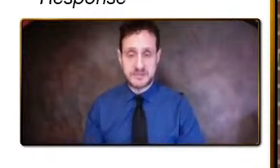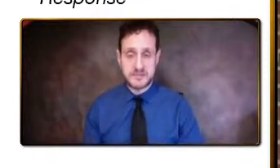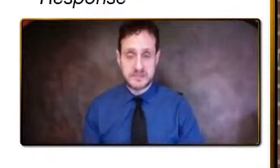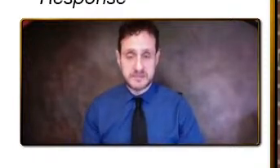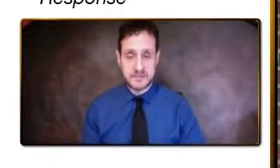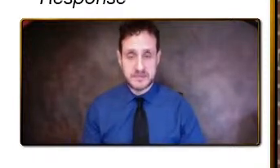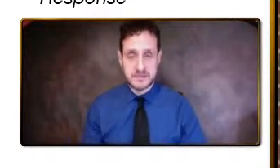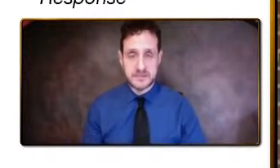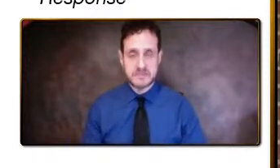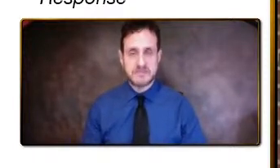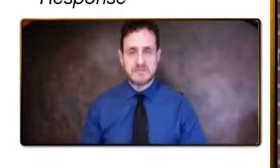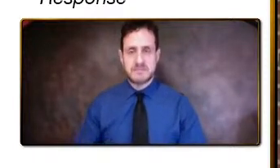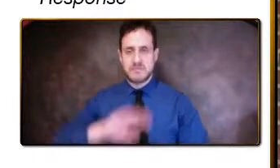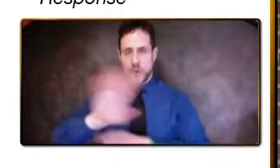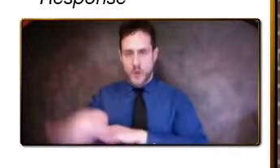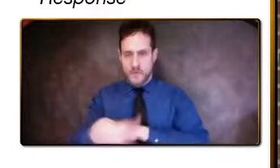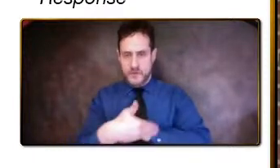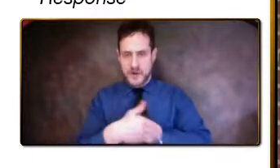Overnight,